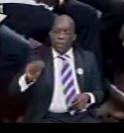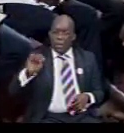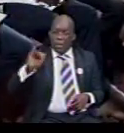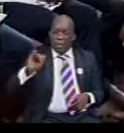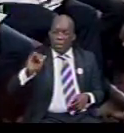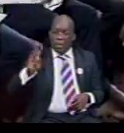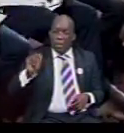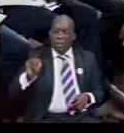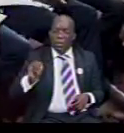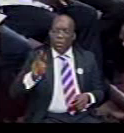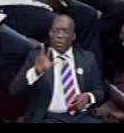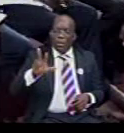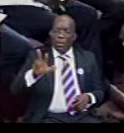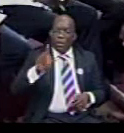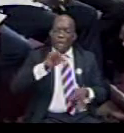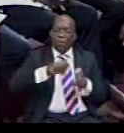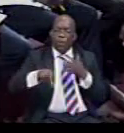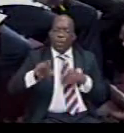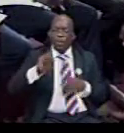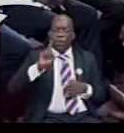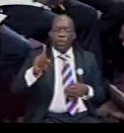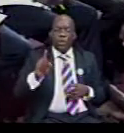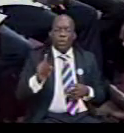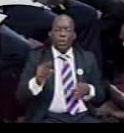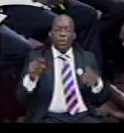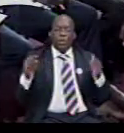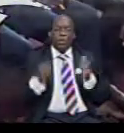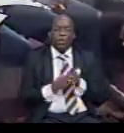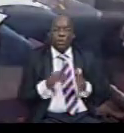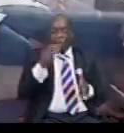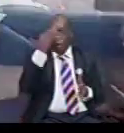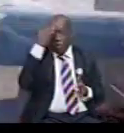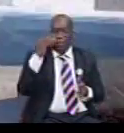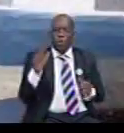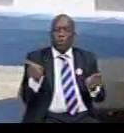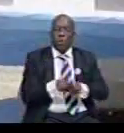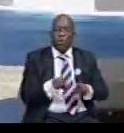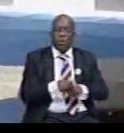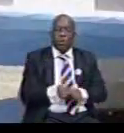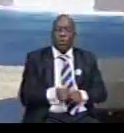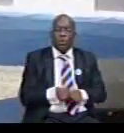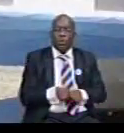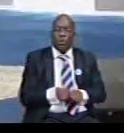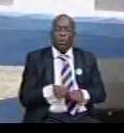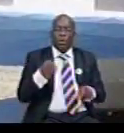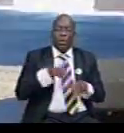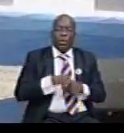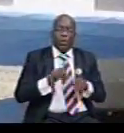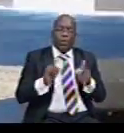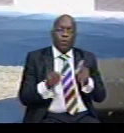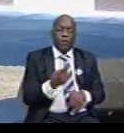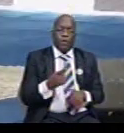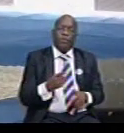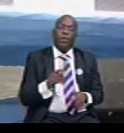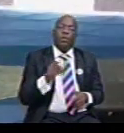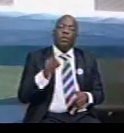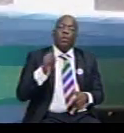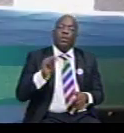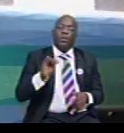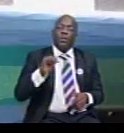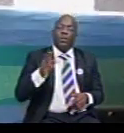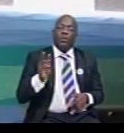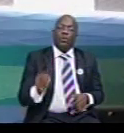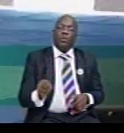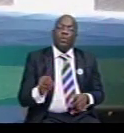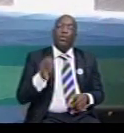1. This know also. In 1 Timothy, he had told them what will be